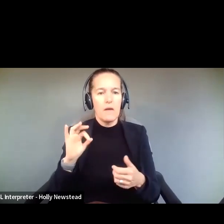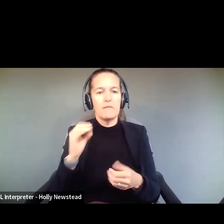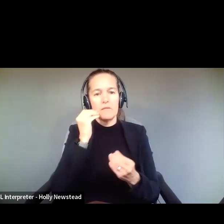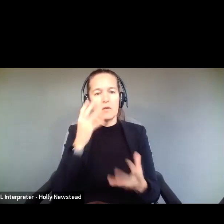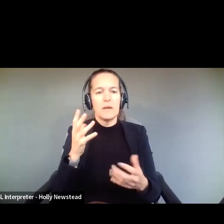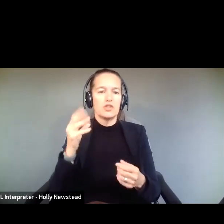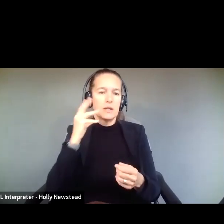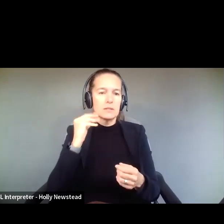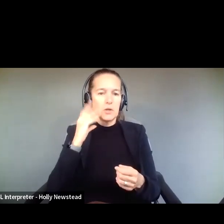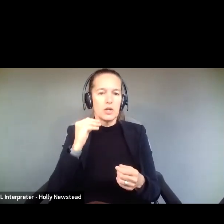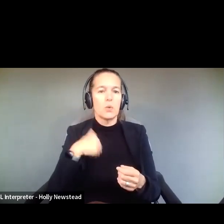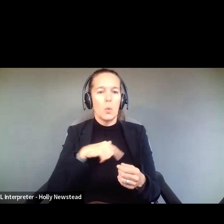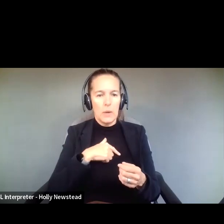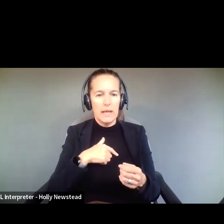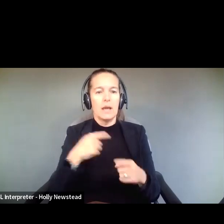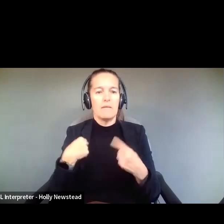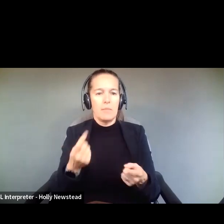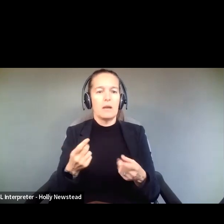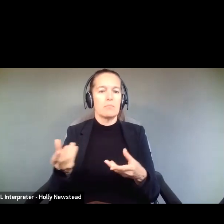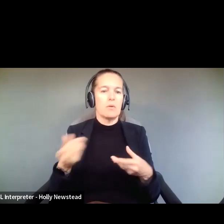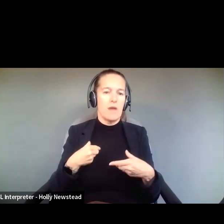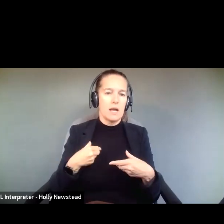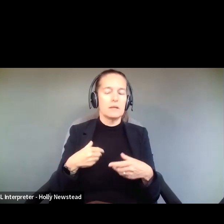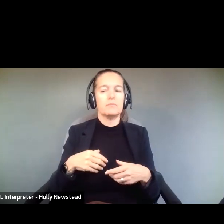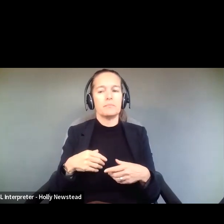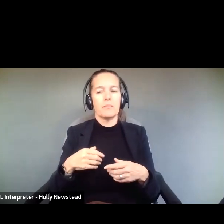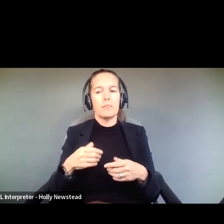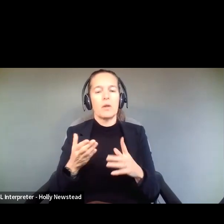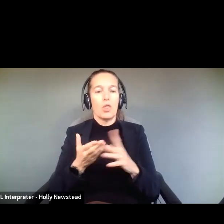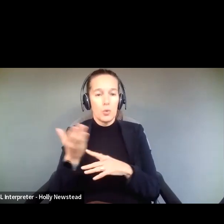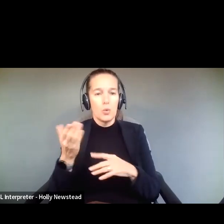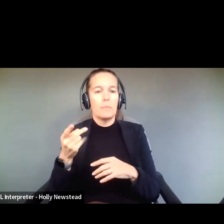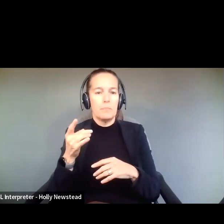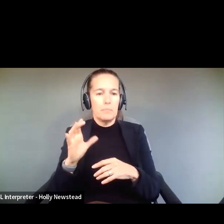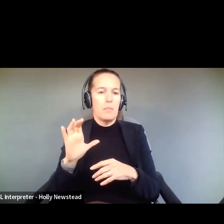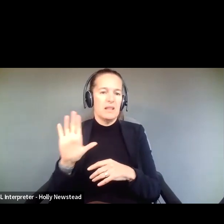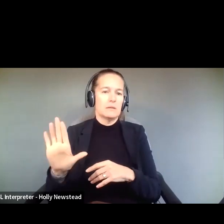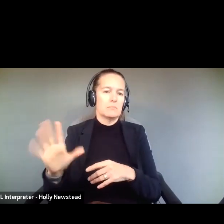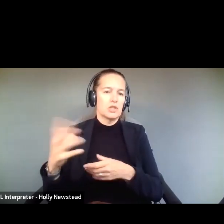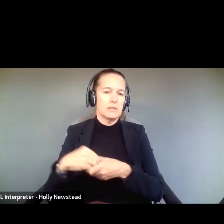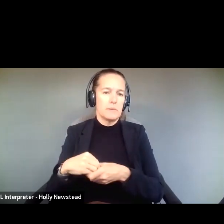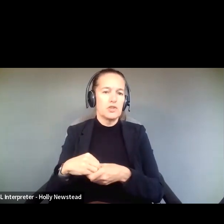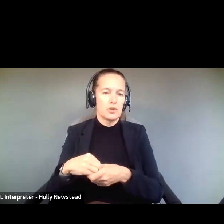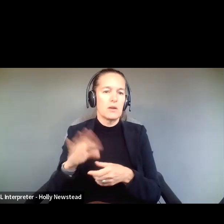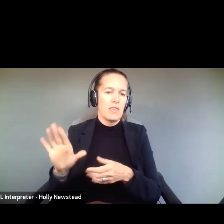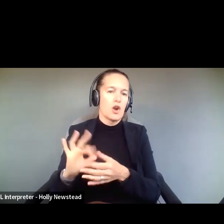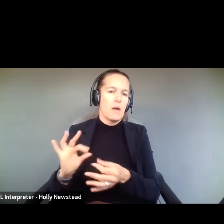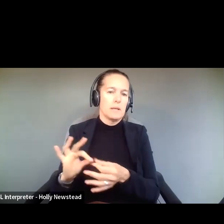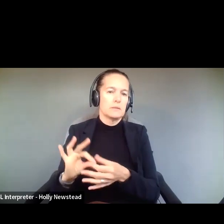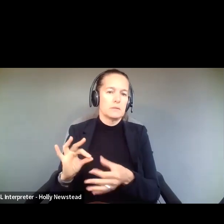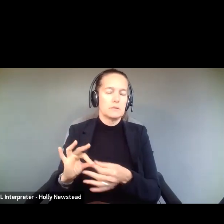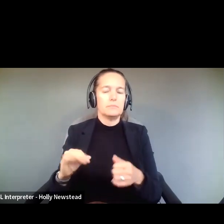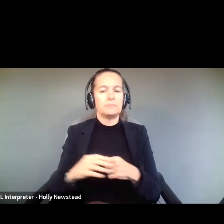and experience that we have been provided through the public's participation and their public comment. We've